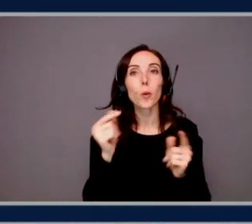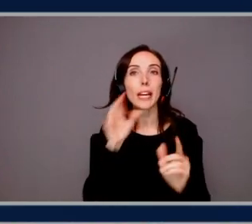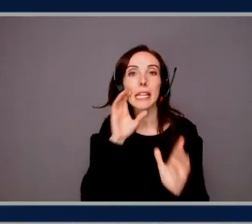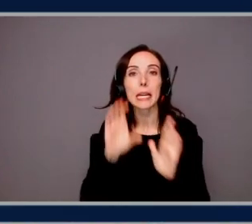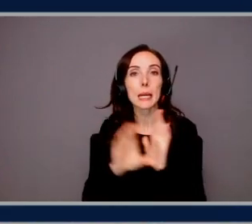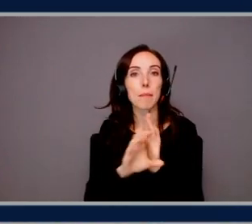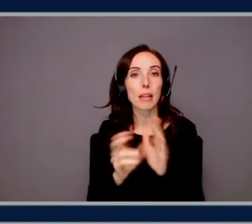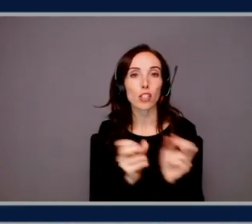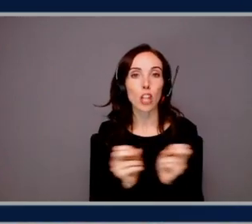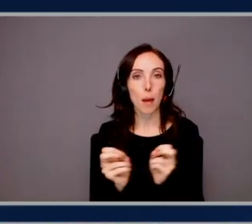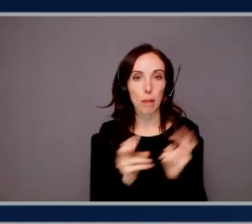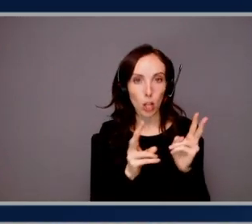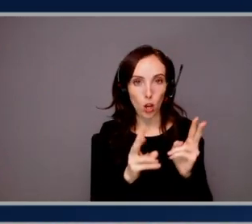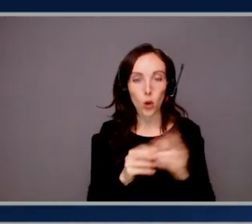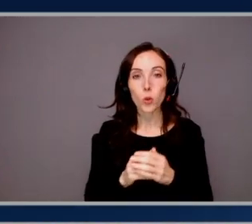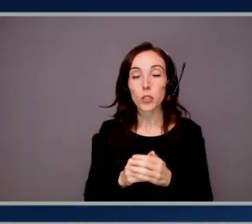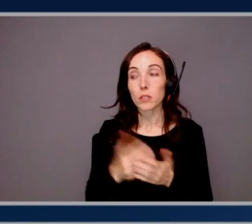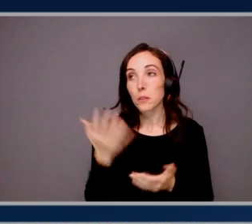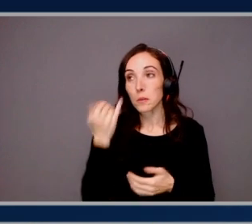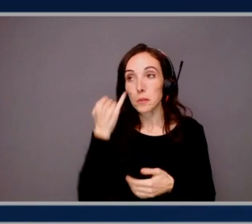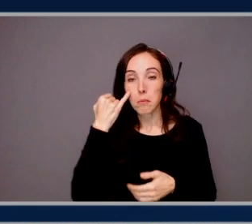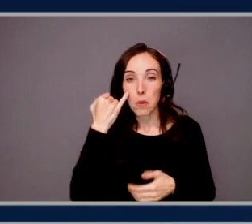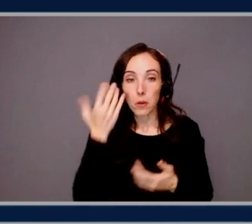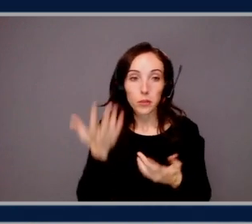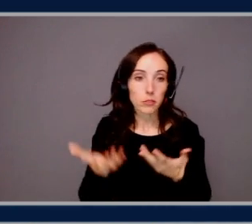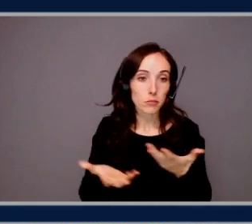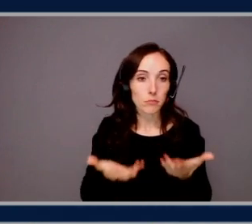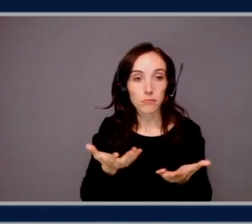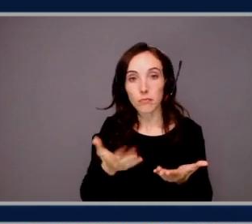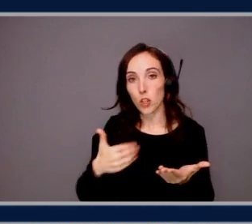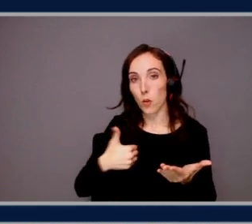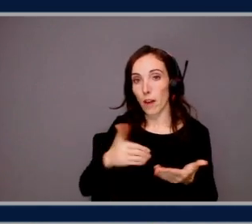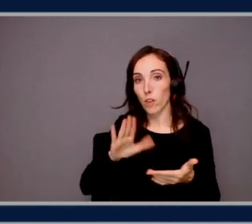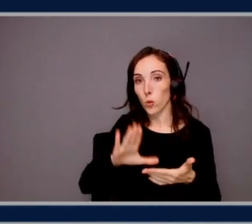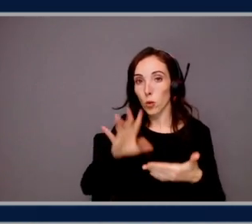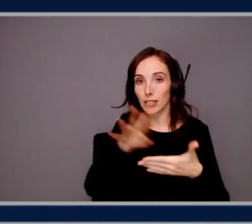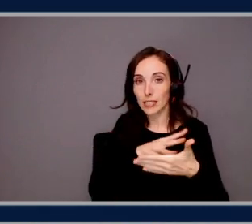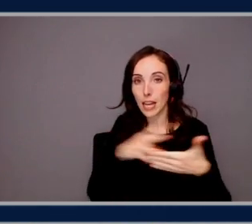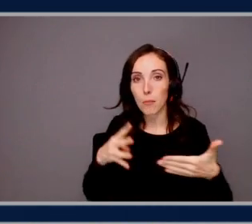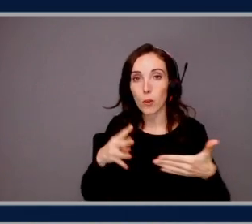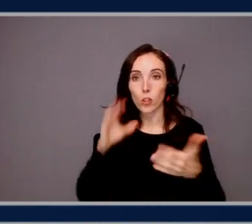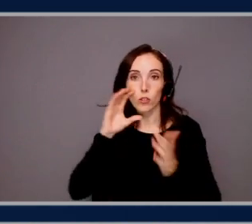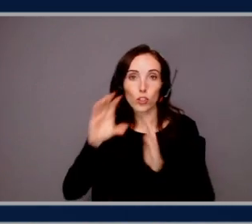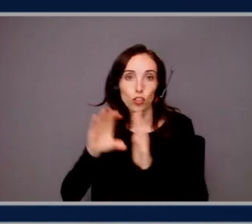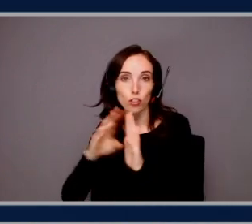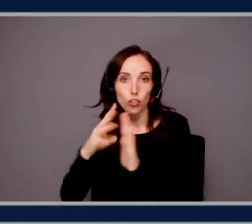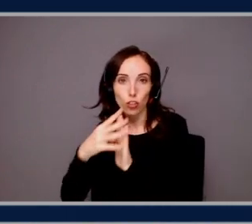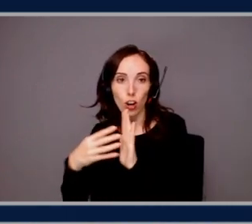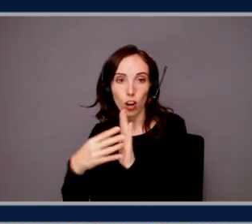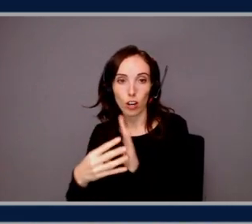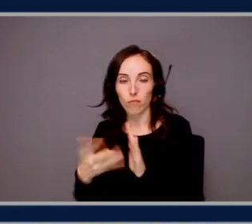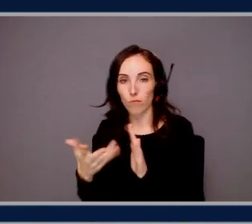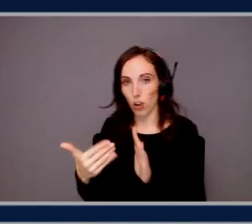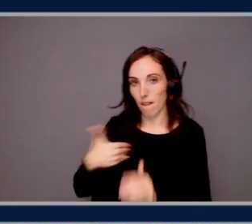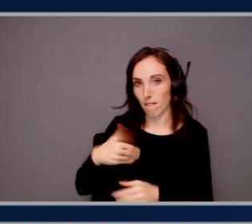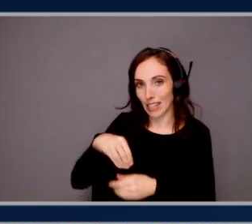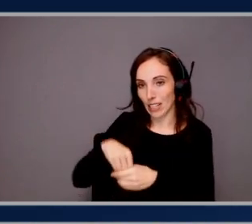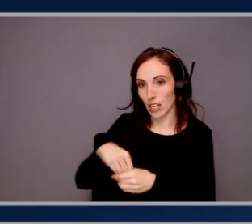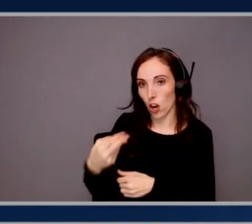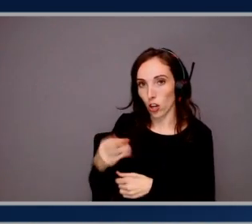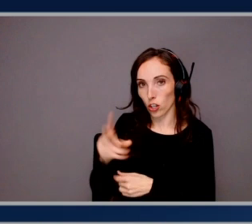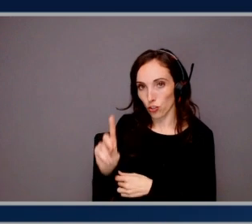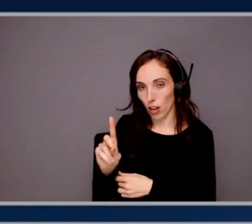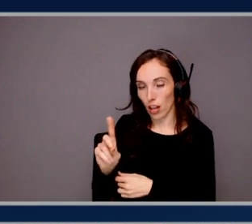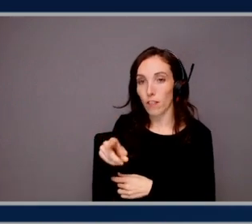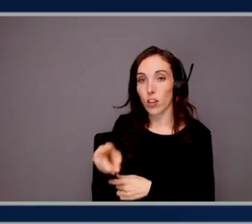where say that you have your own table or chart existing within your own hard drive. We actually have a doc upload feature where